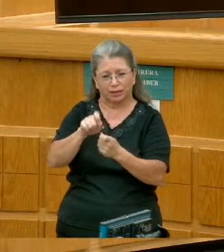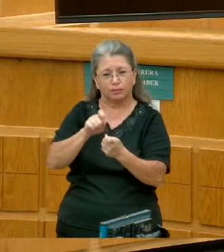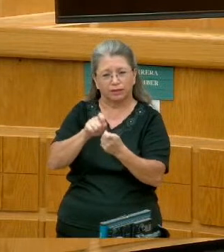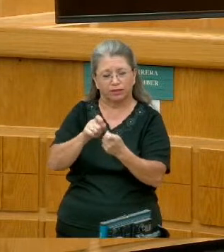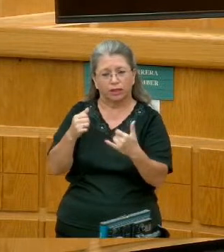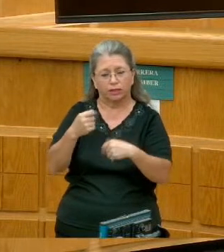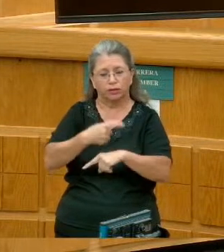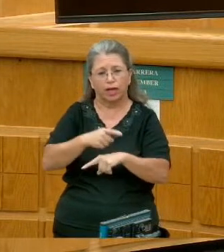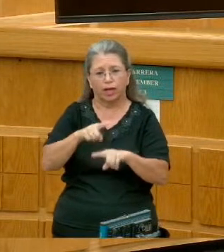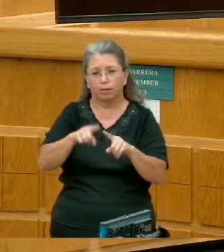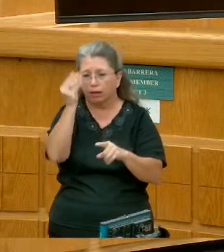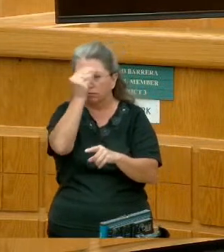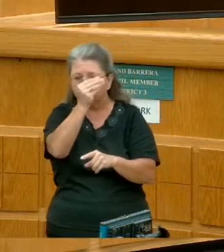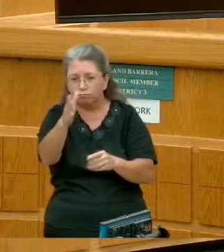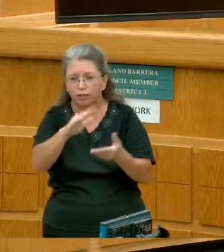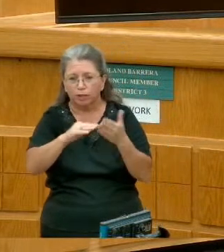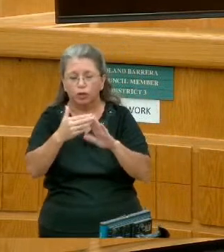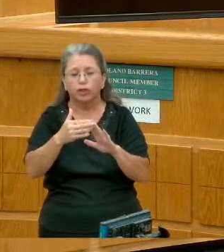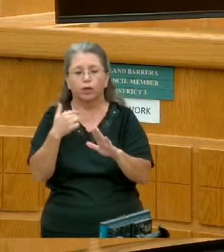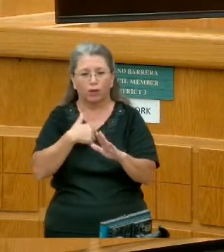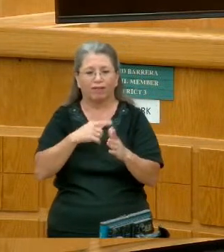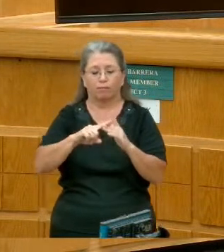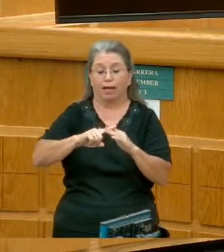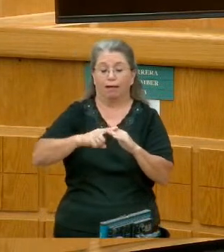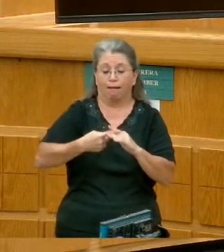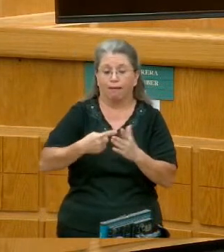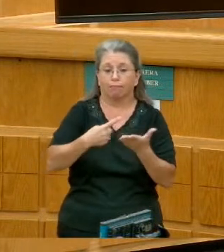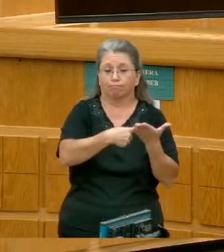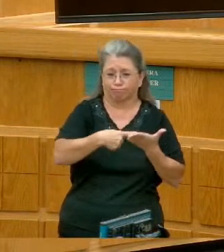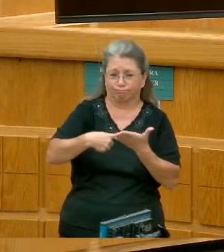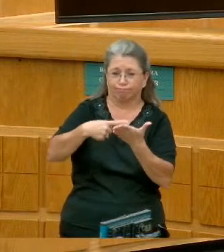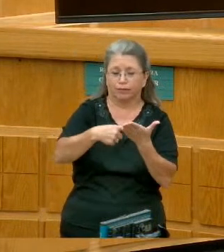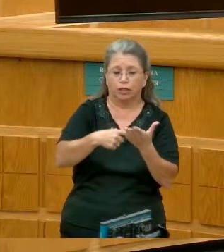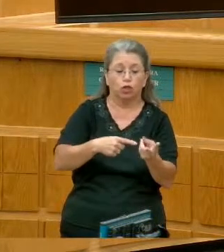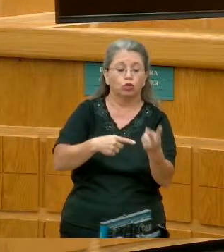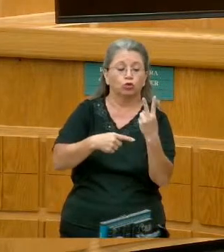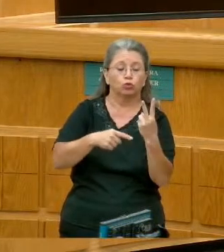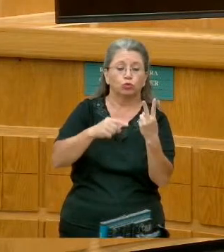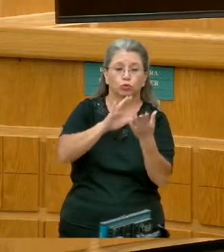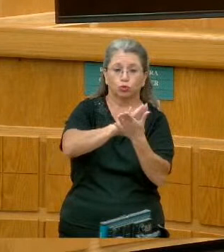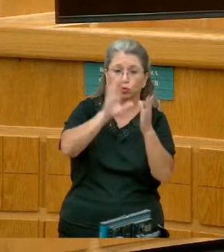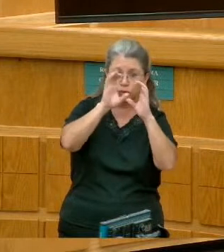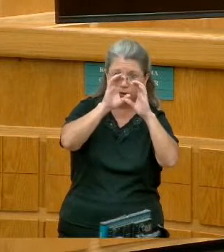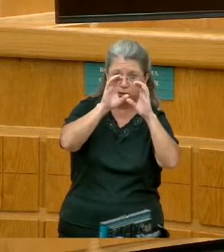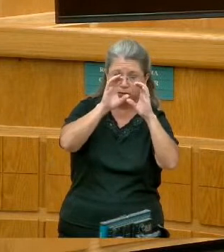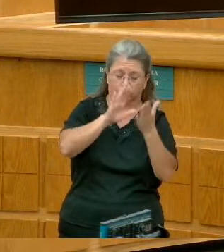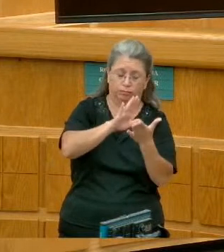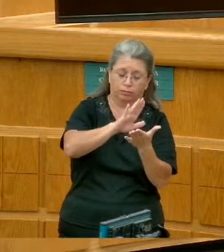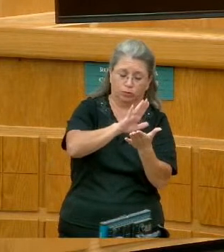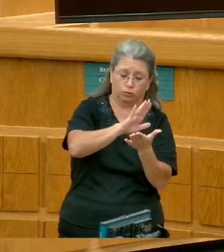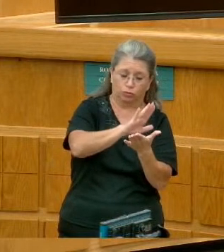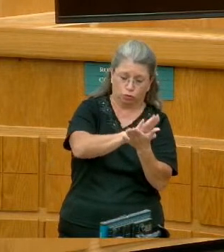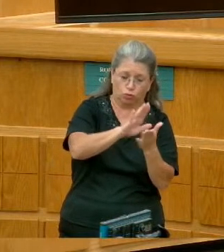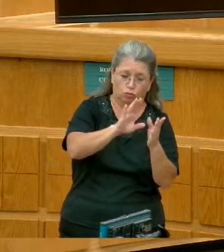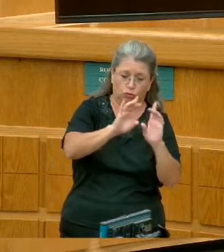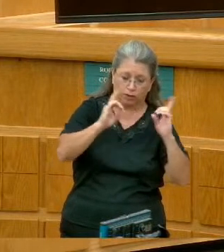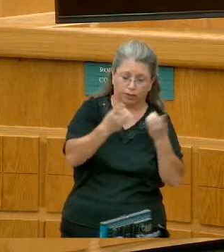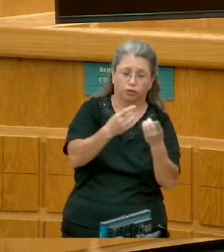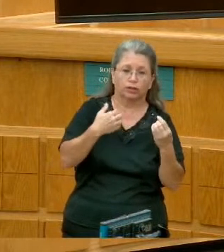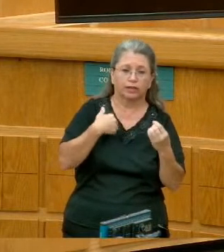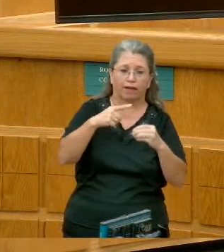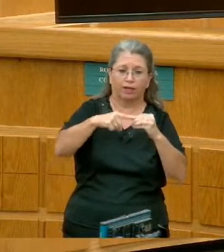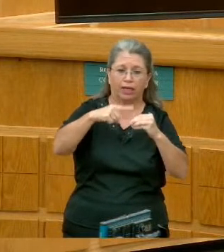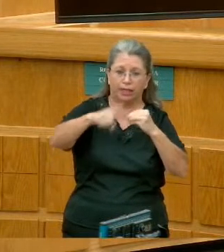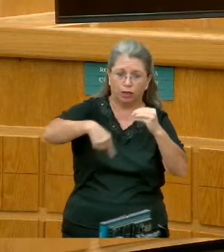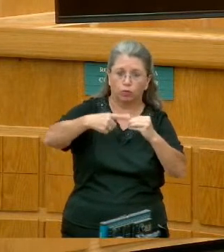we've begun that conversation. Some of the schools, 2 of the school districts have a year-round calendar, and